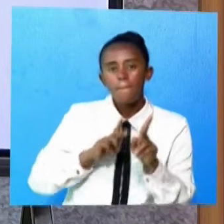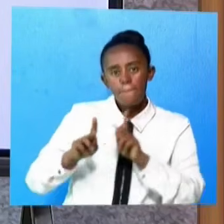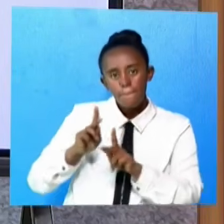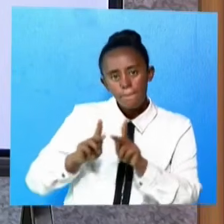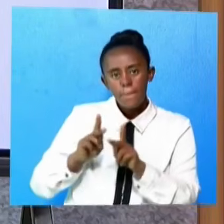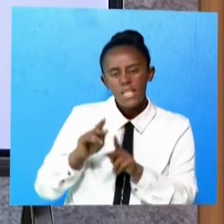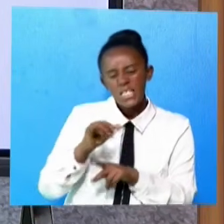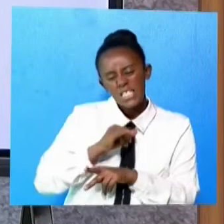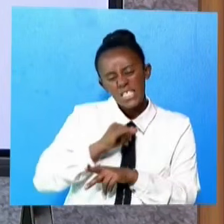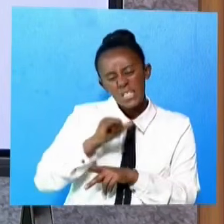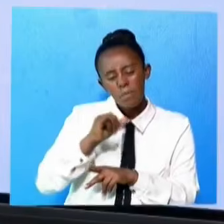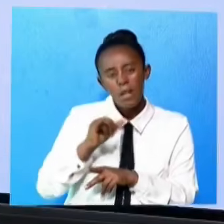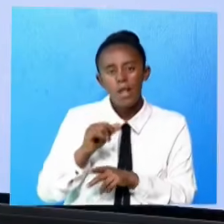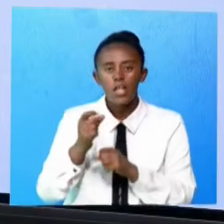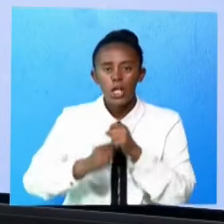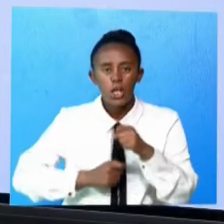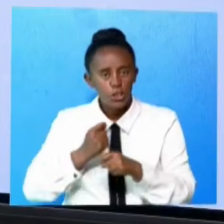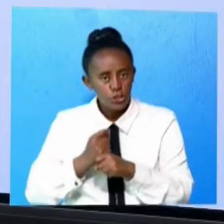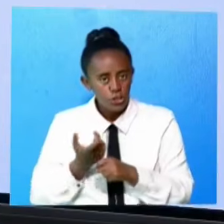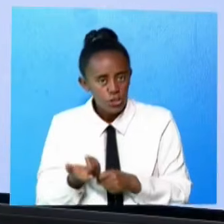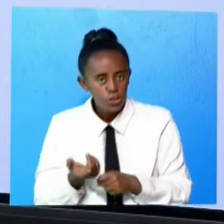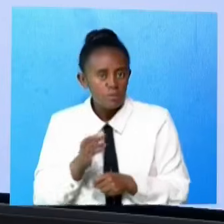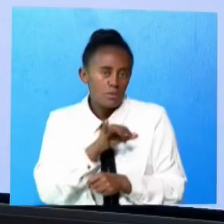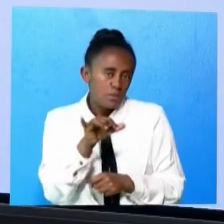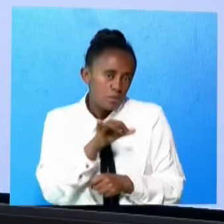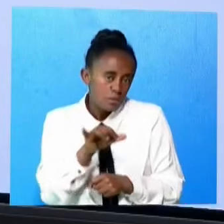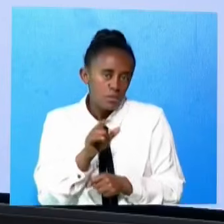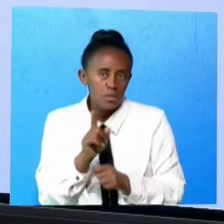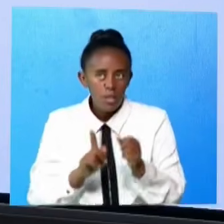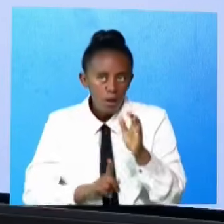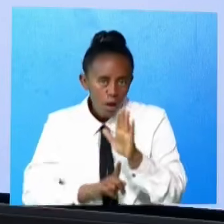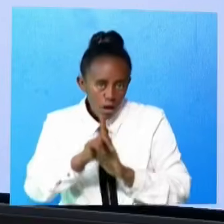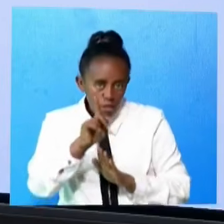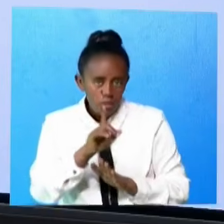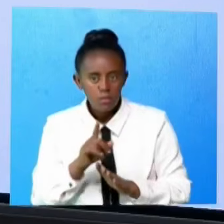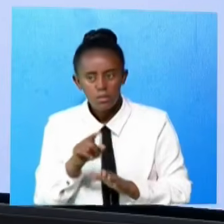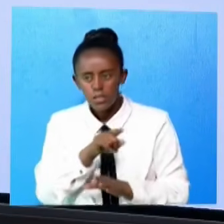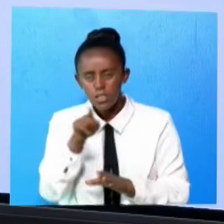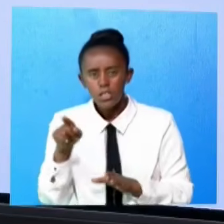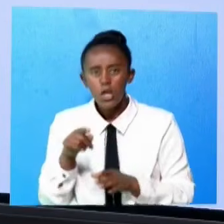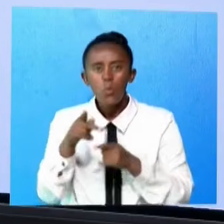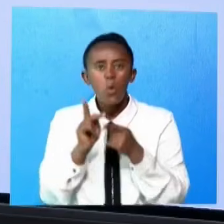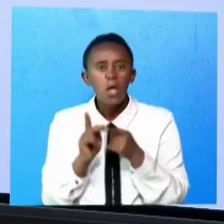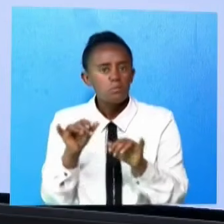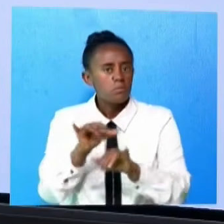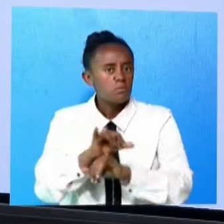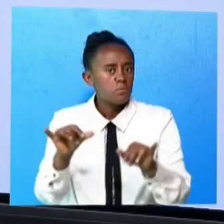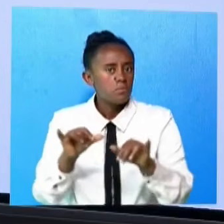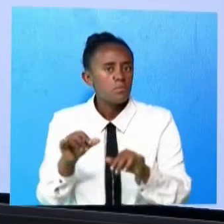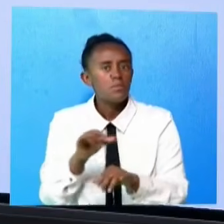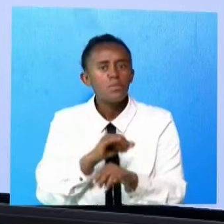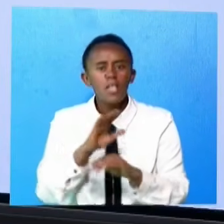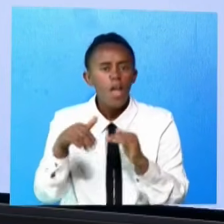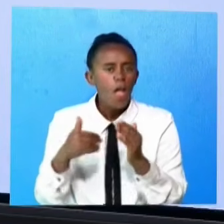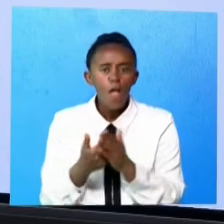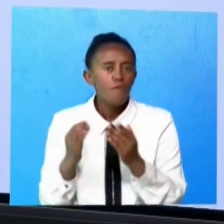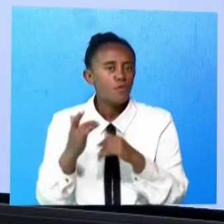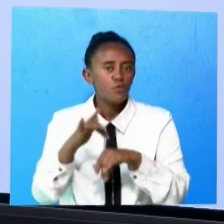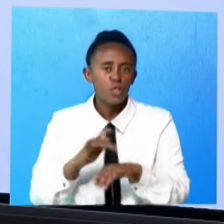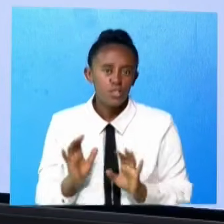are similar in their age, similar in their height, similar in their weight, and similar in every